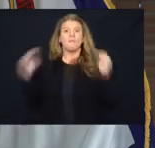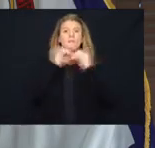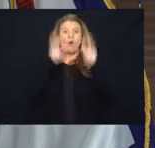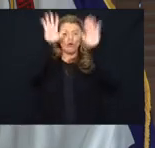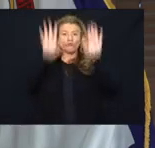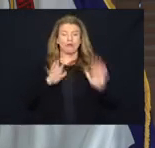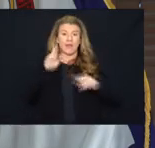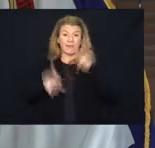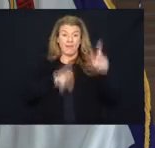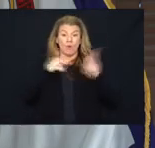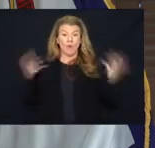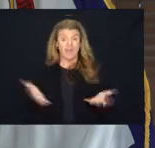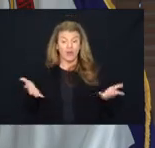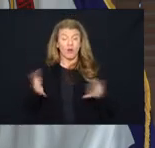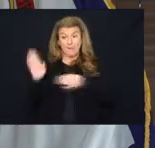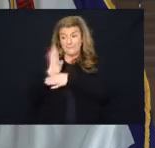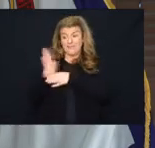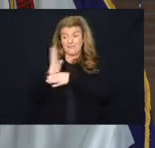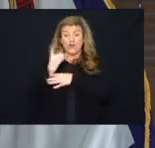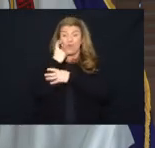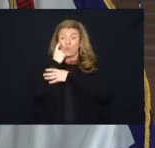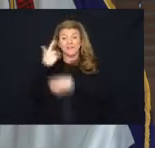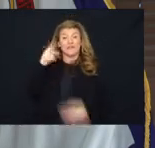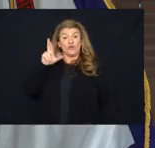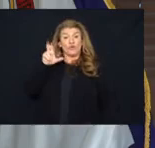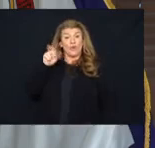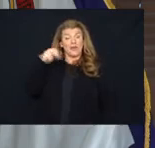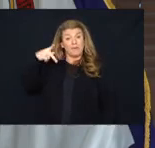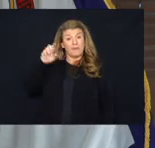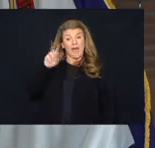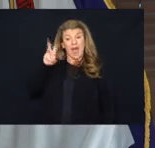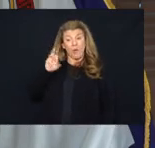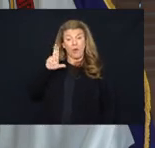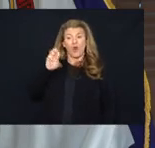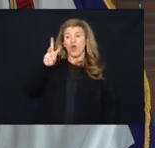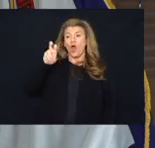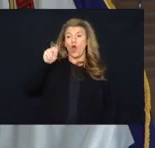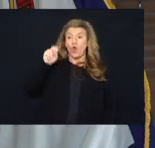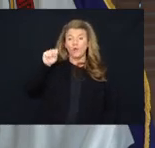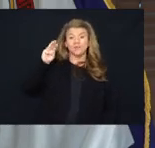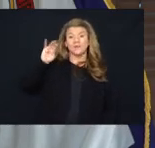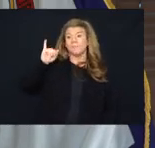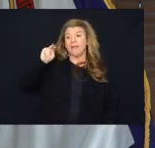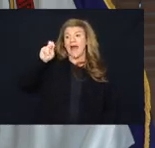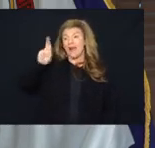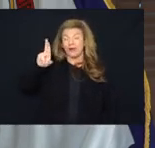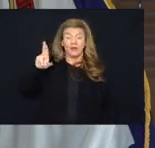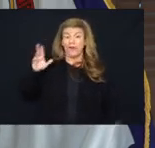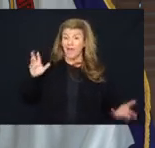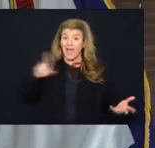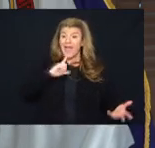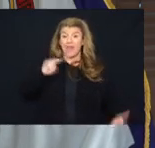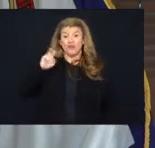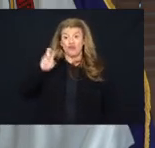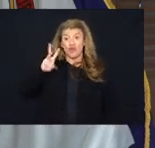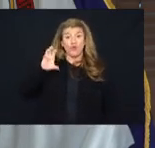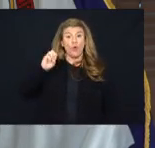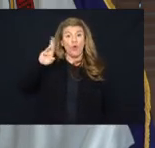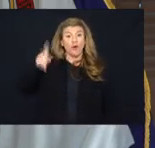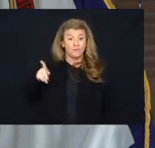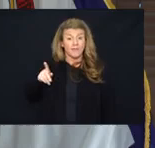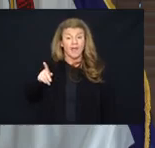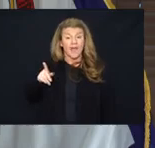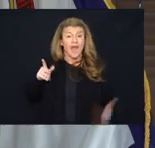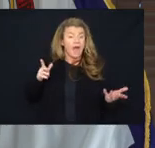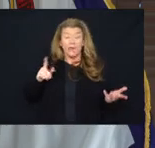West Virginia. Look what we just did with Green Power and Owens & Minor and of all things, Nucor. I mean,